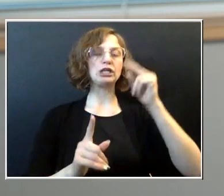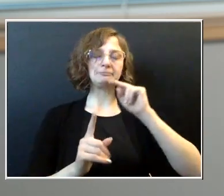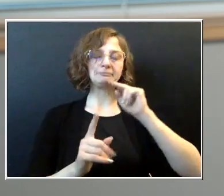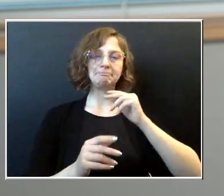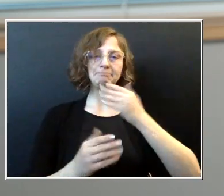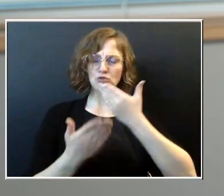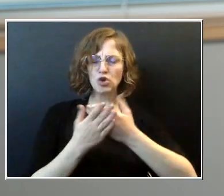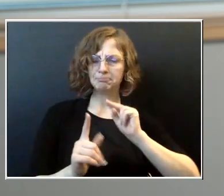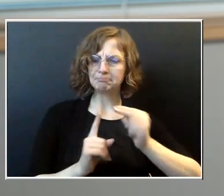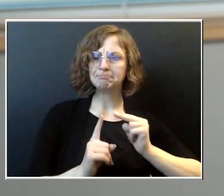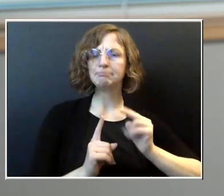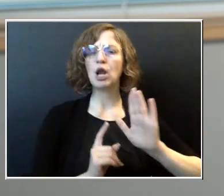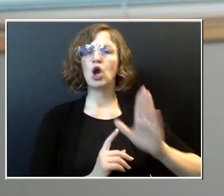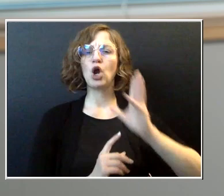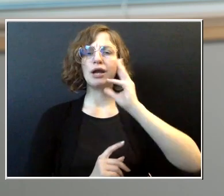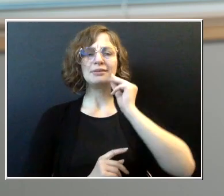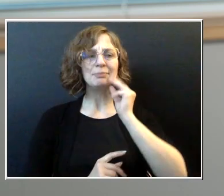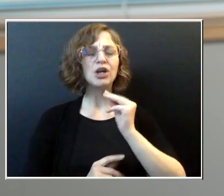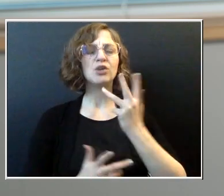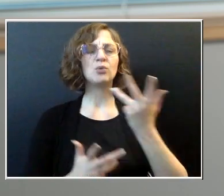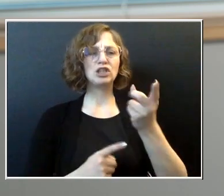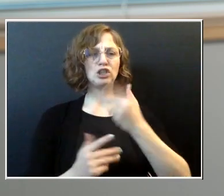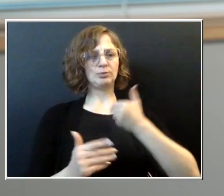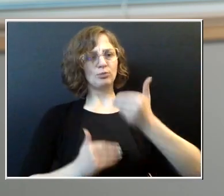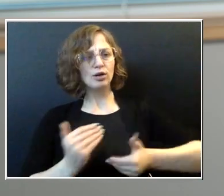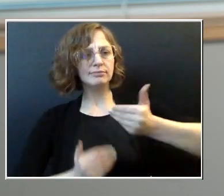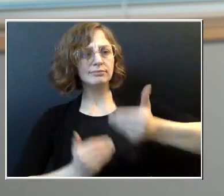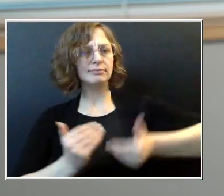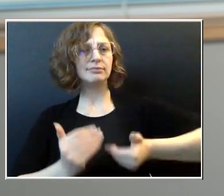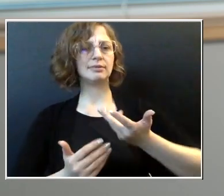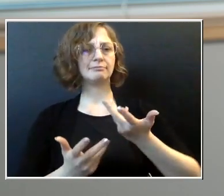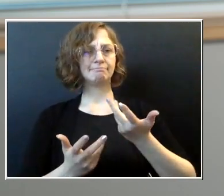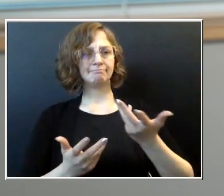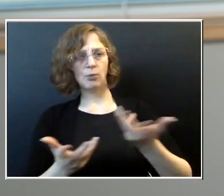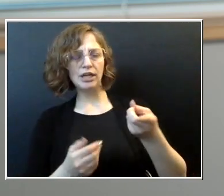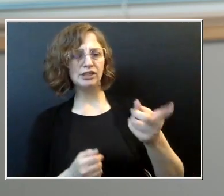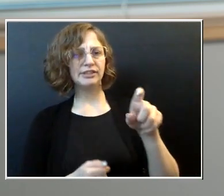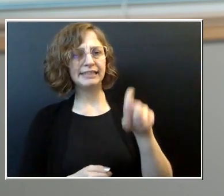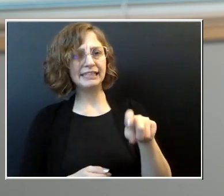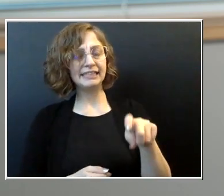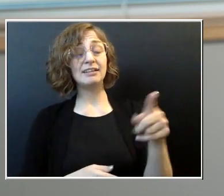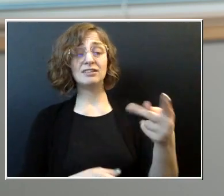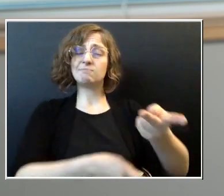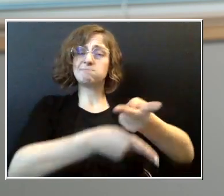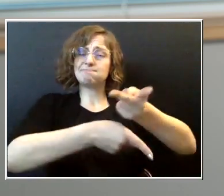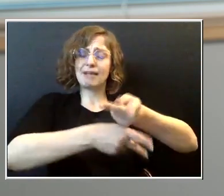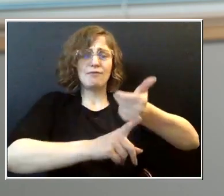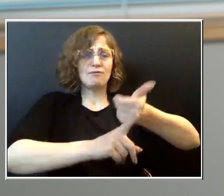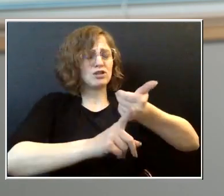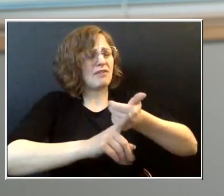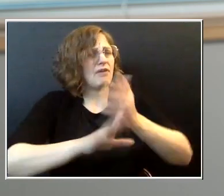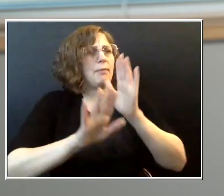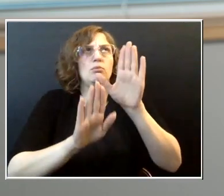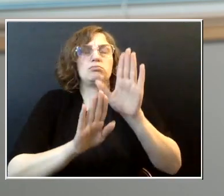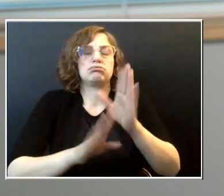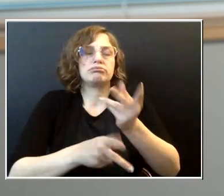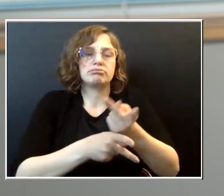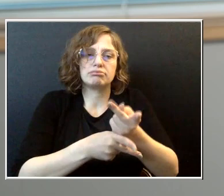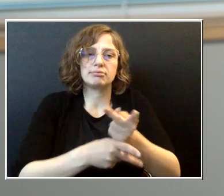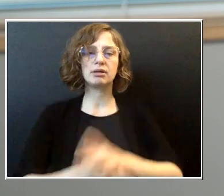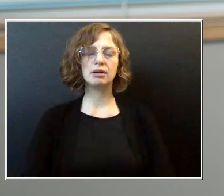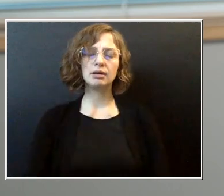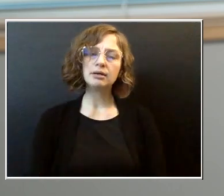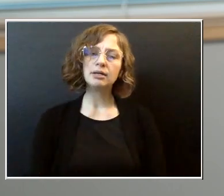she's processing, what she needs, and she takes excellent care of herself. And